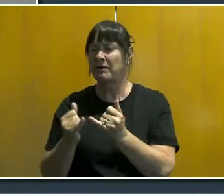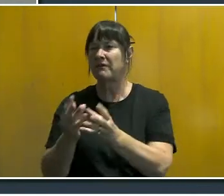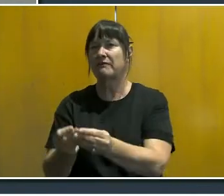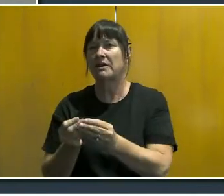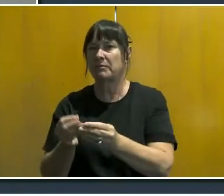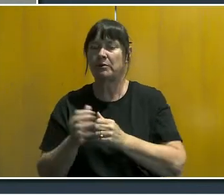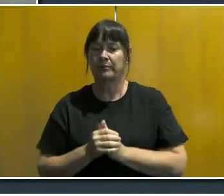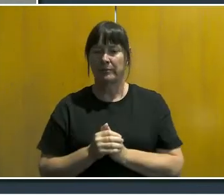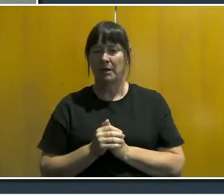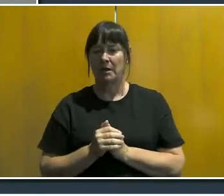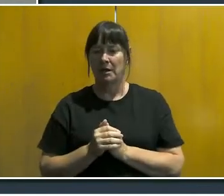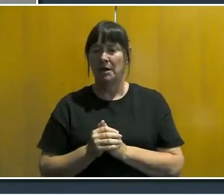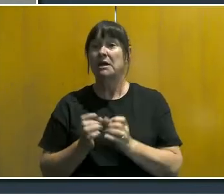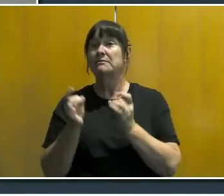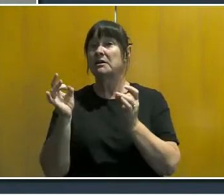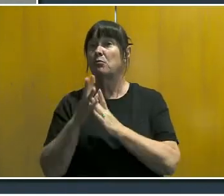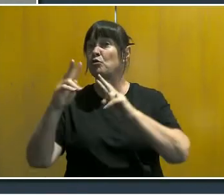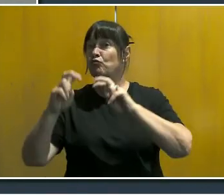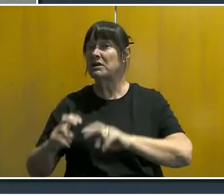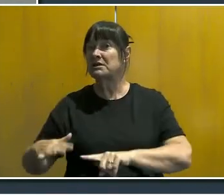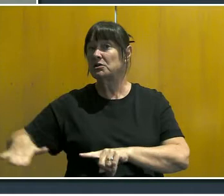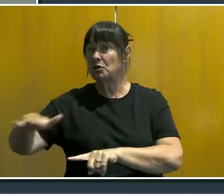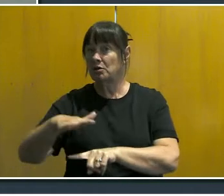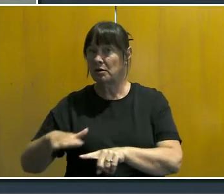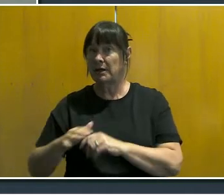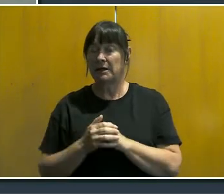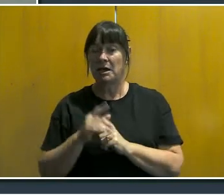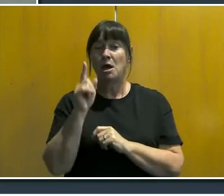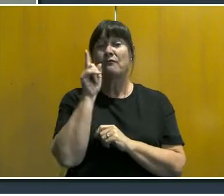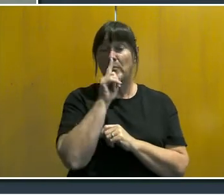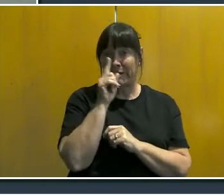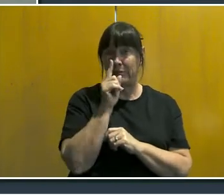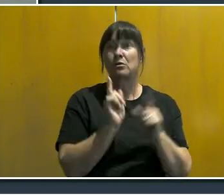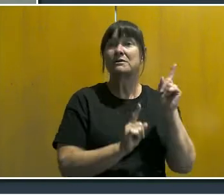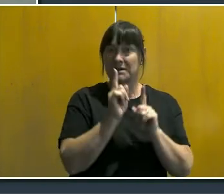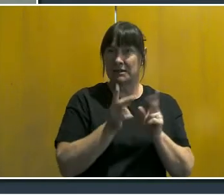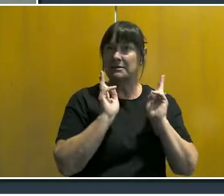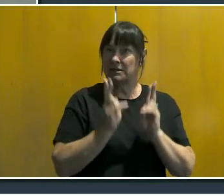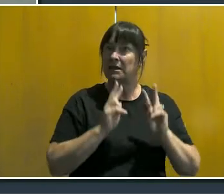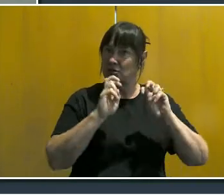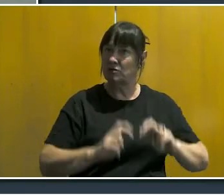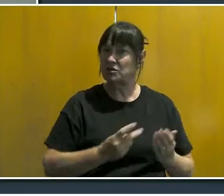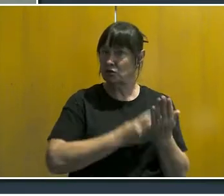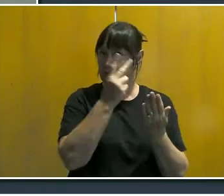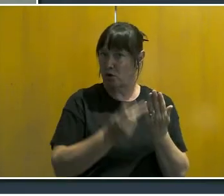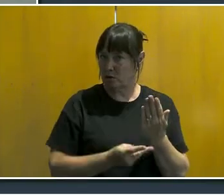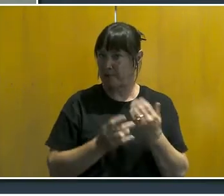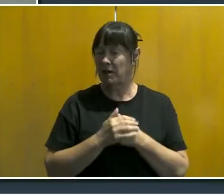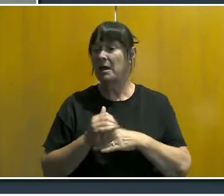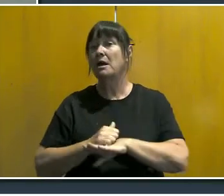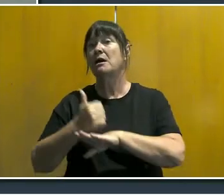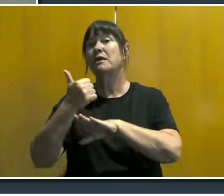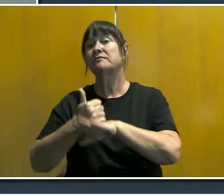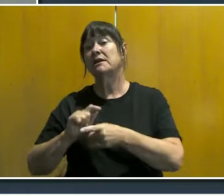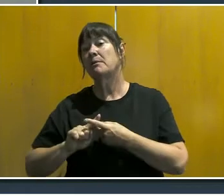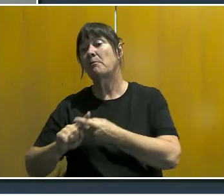Friends Bush has been an important research site for the People, Cities and Nature Research Program. They have established a permanent